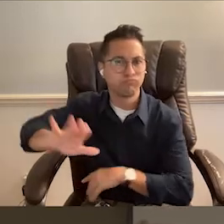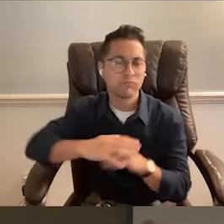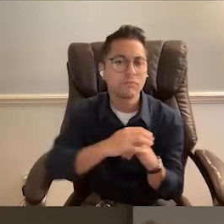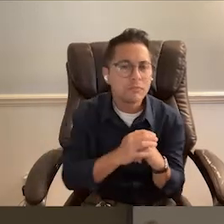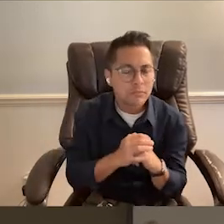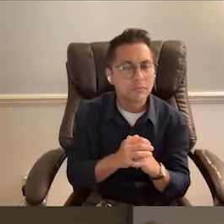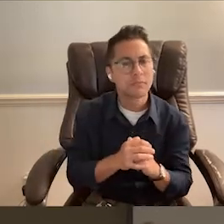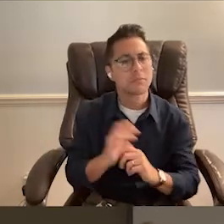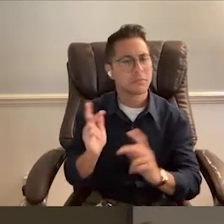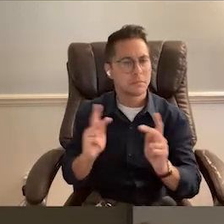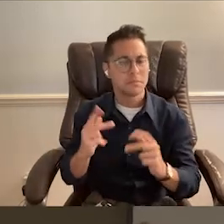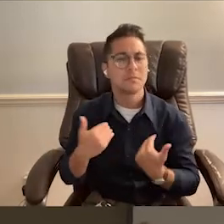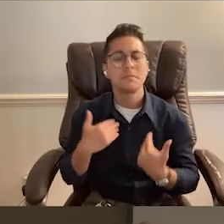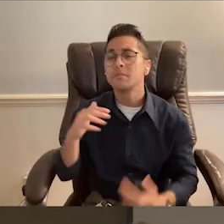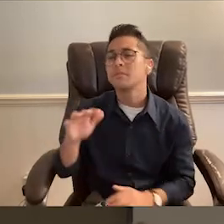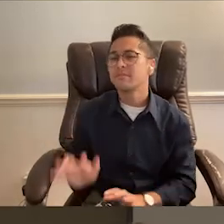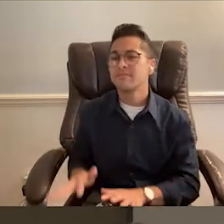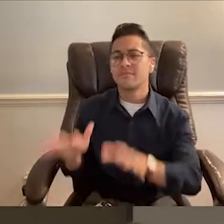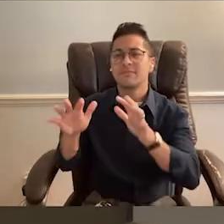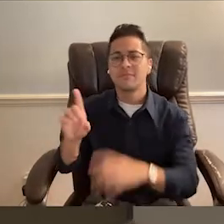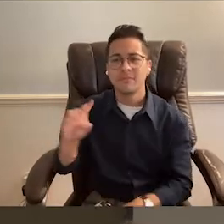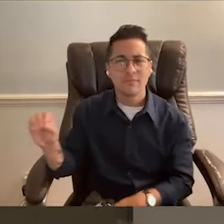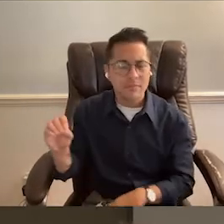most people experience.